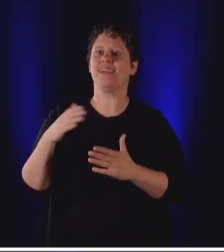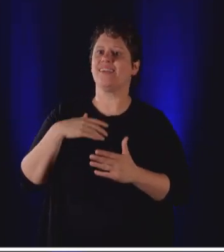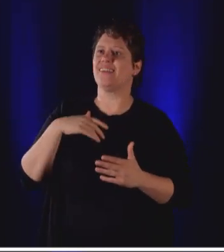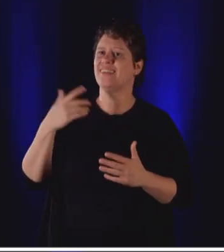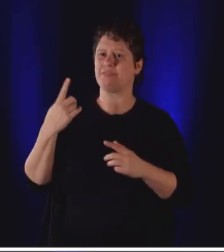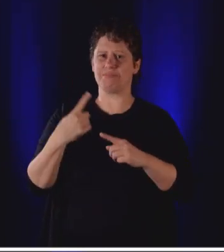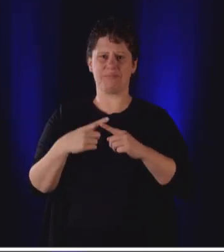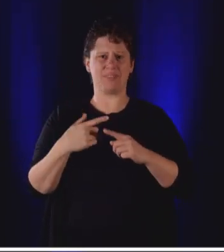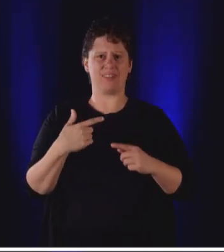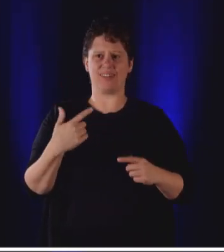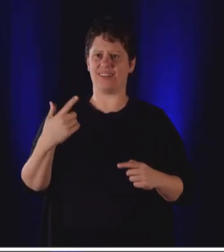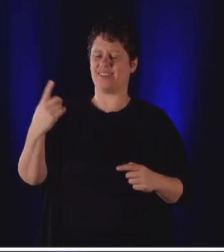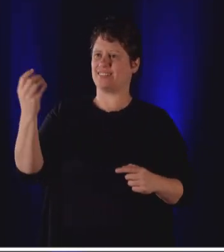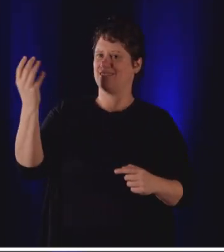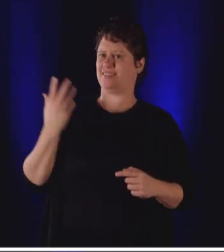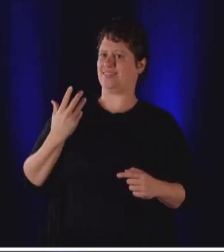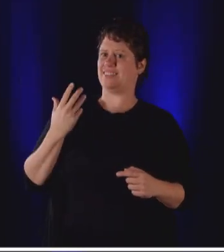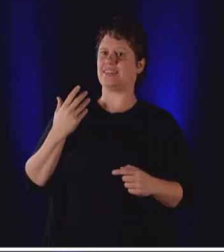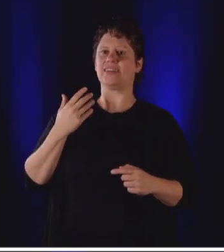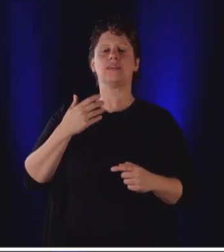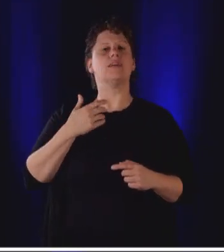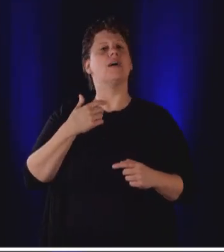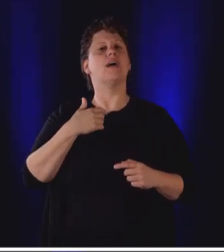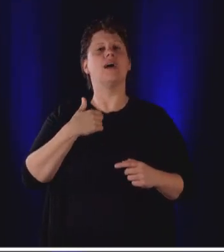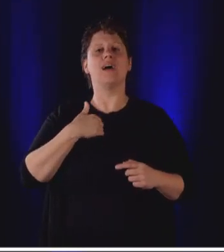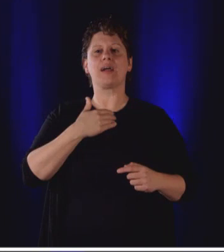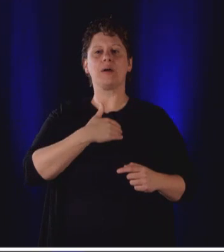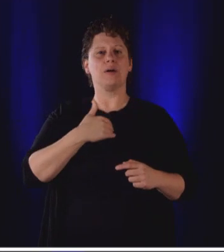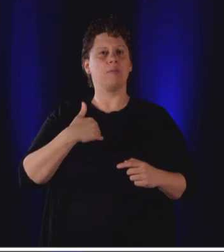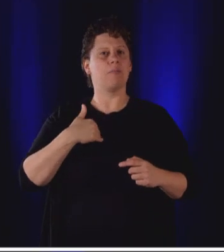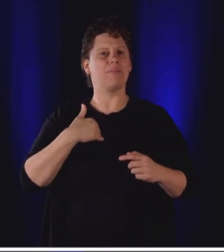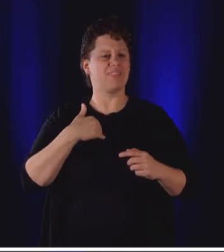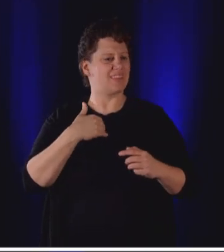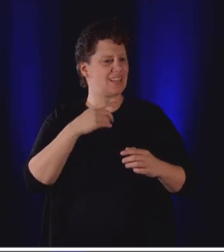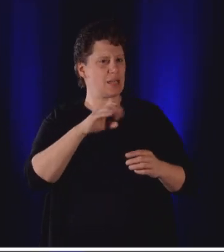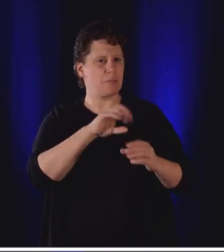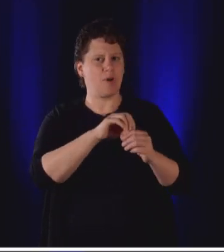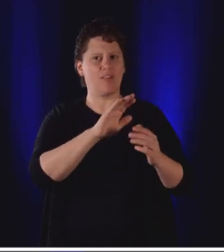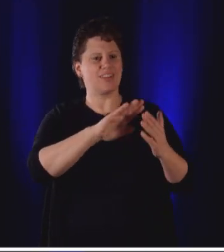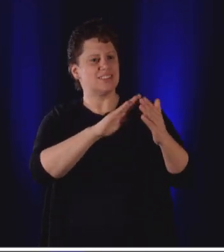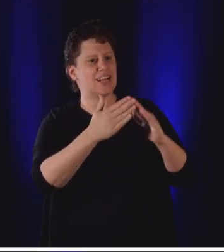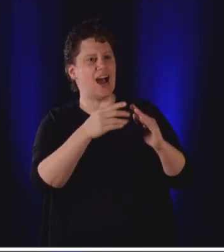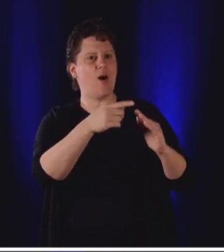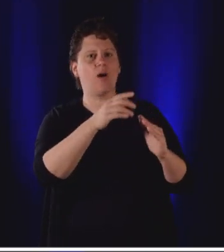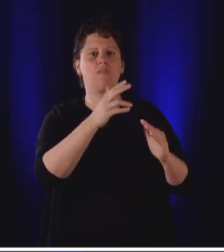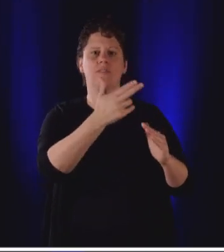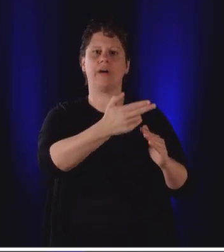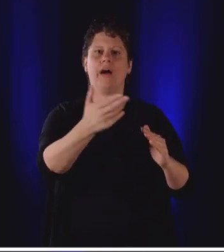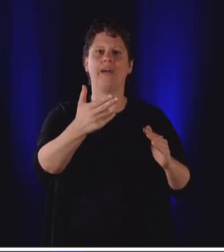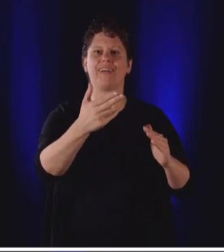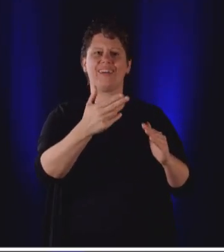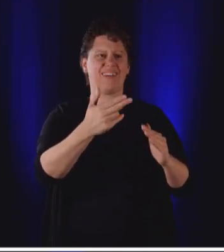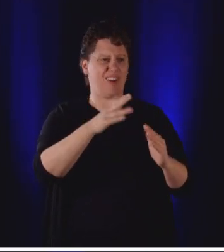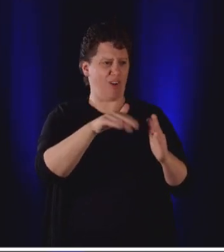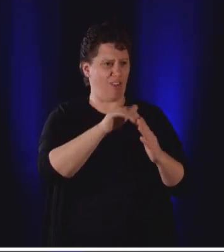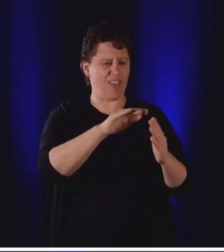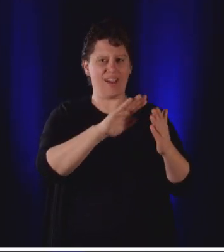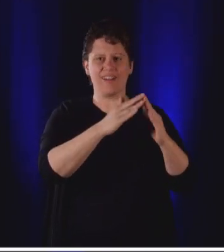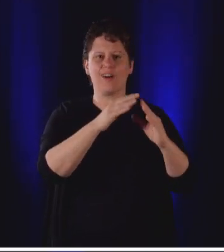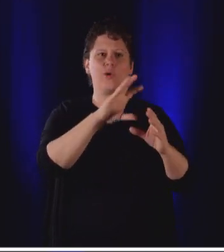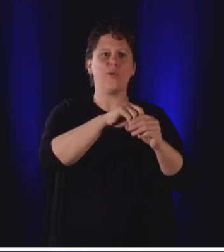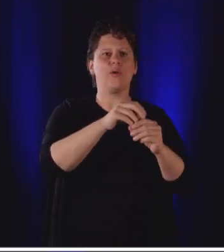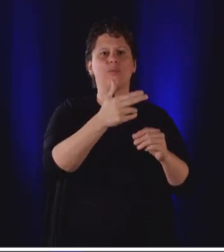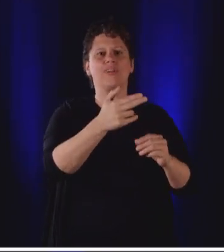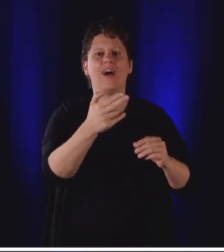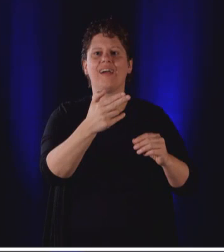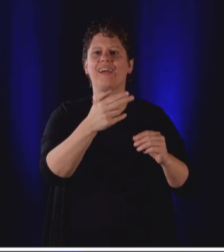rights organization. And some of the things that they were saying were not the same things that I was saying. They wanted to restrict certain opportunities, but I wanted